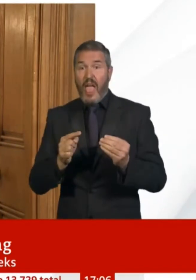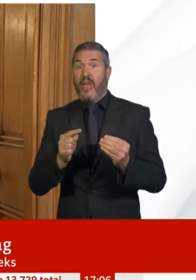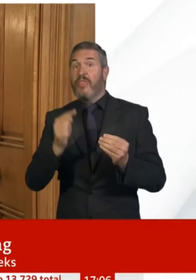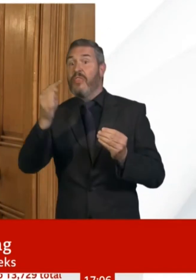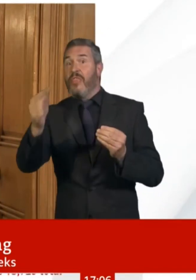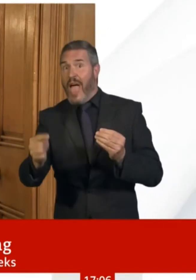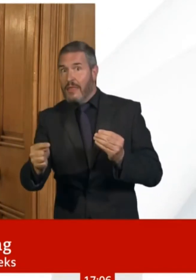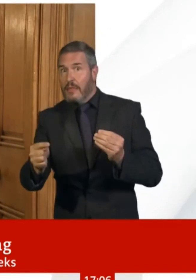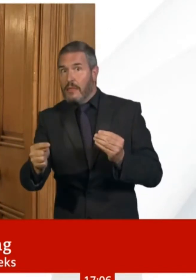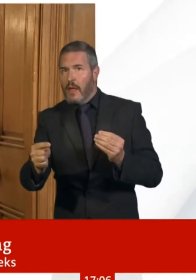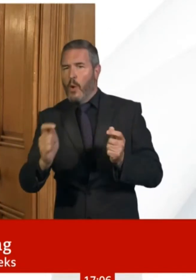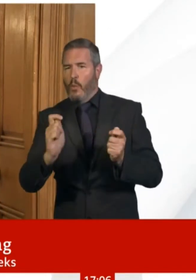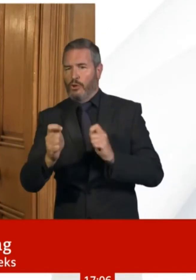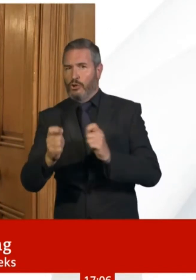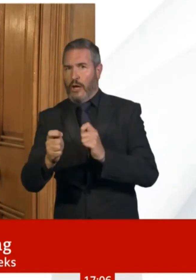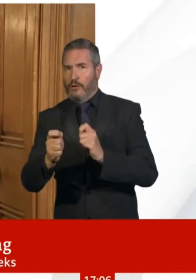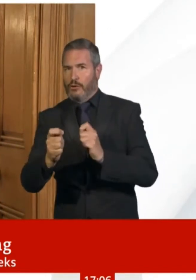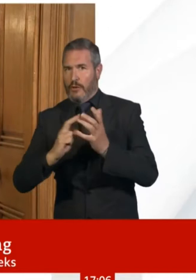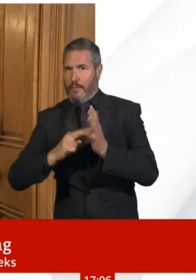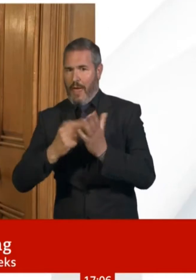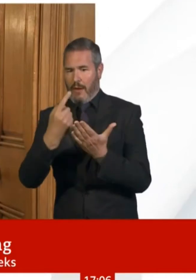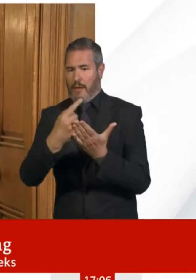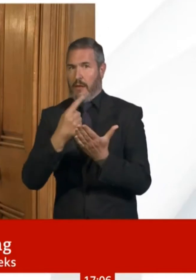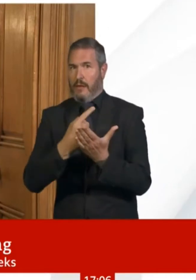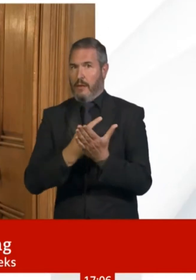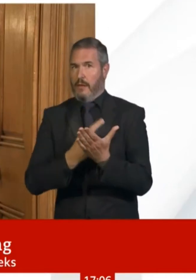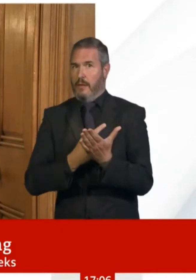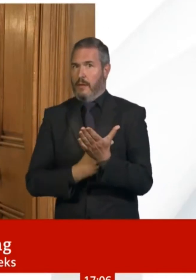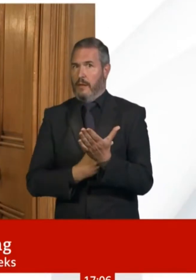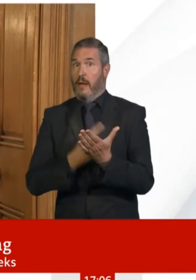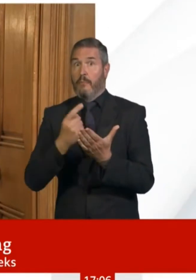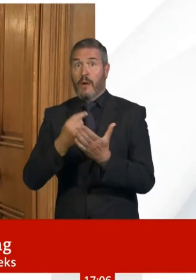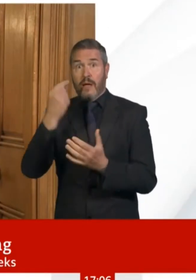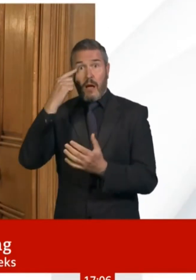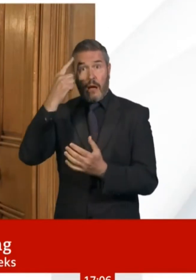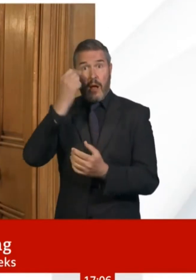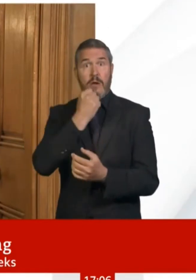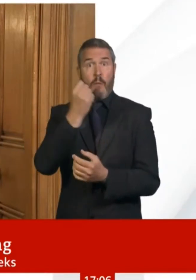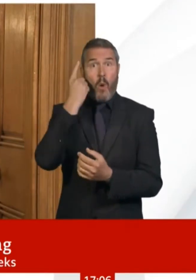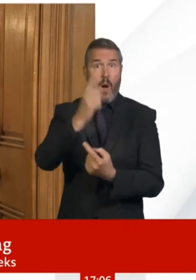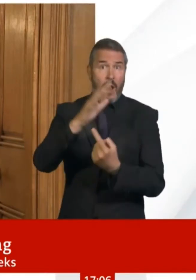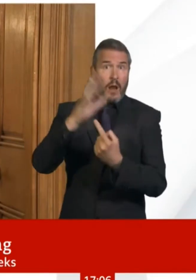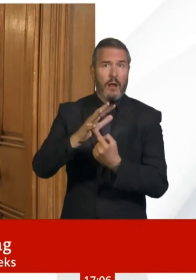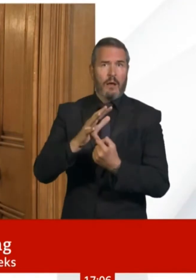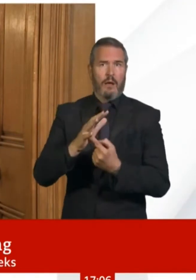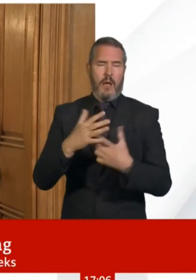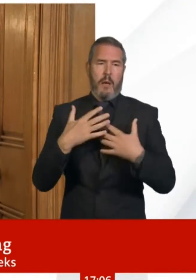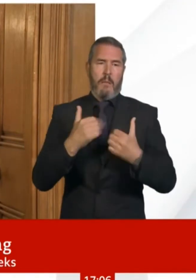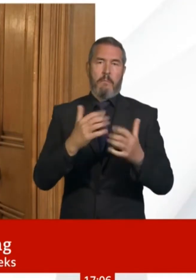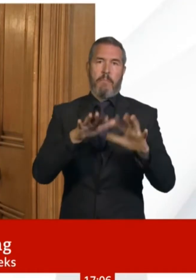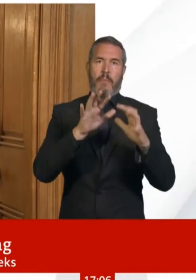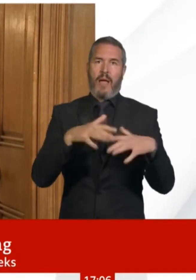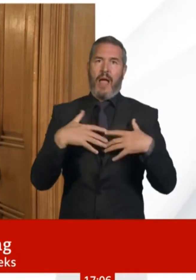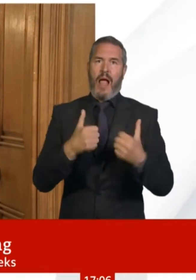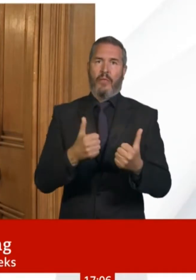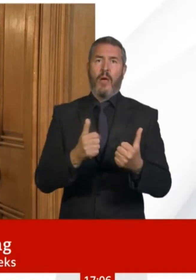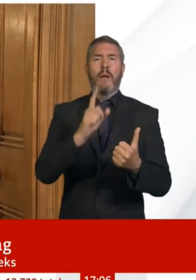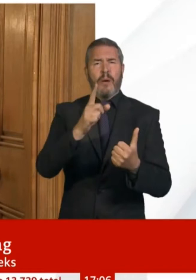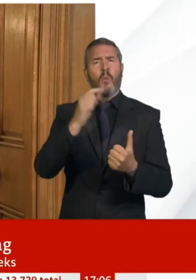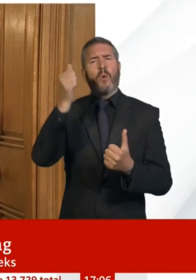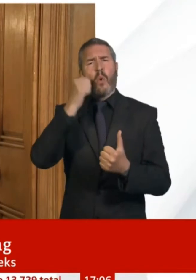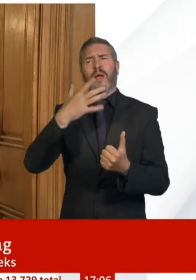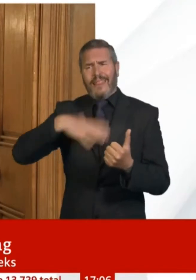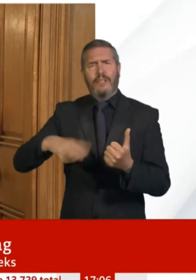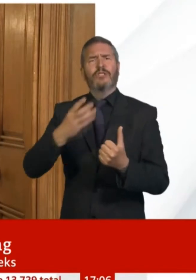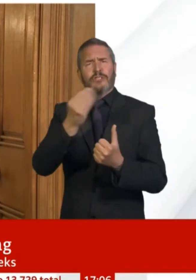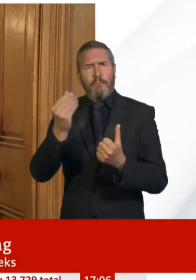as effective as possible in protecting public health, whilst allowing some economic and social activity to resume.